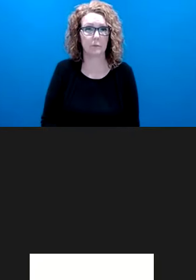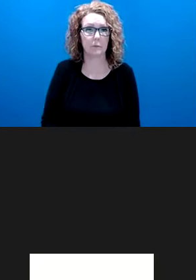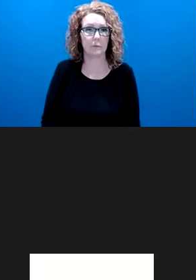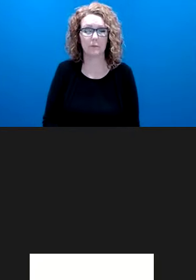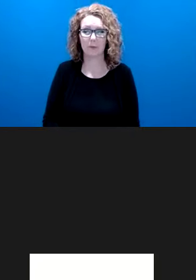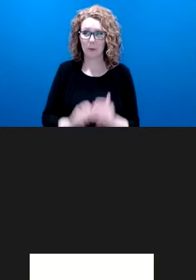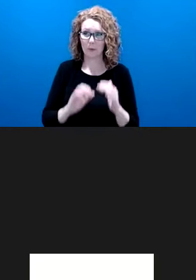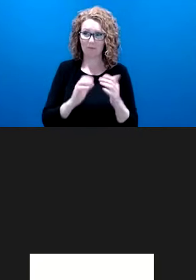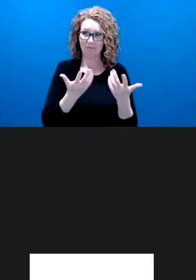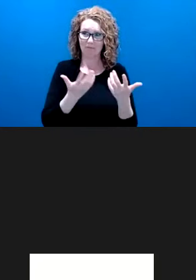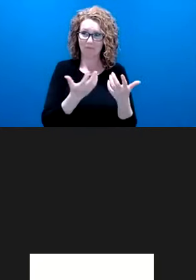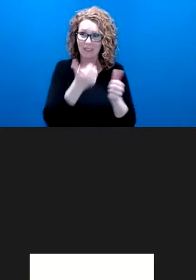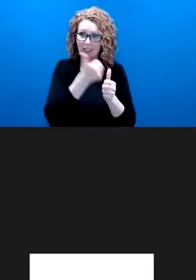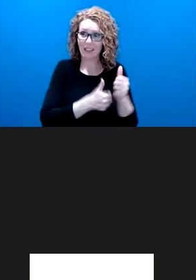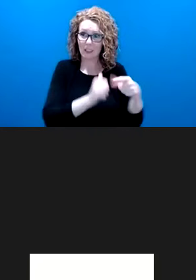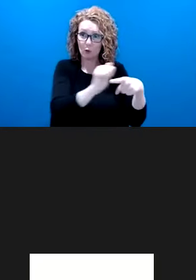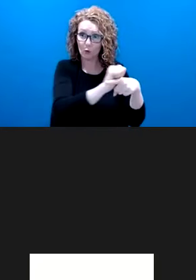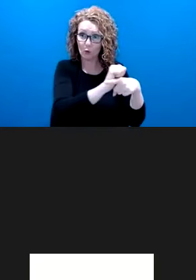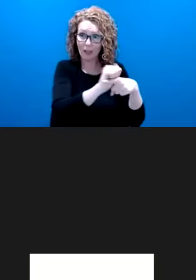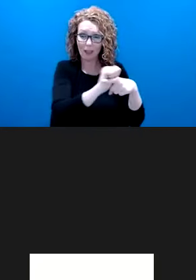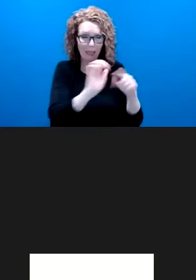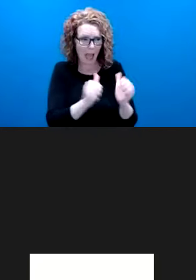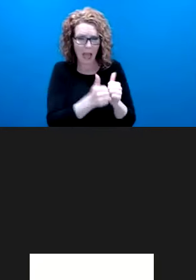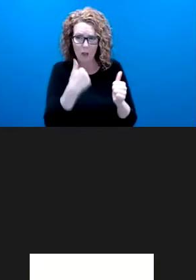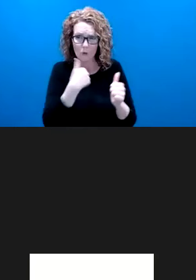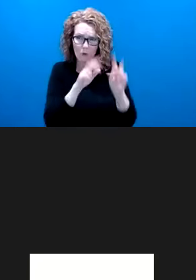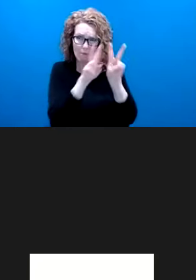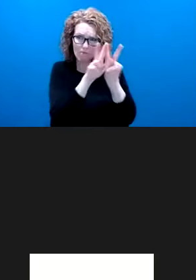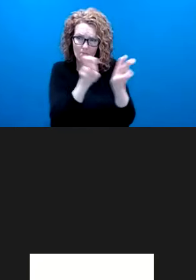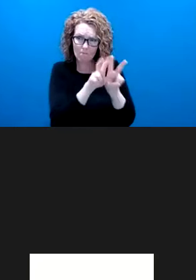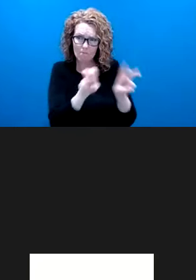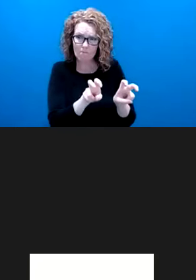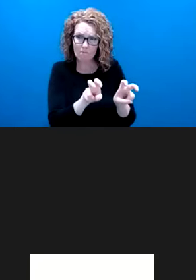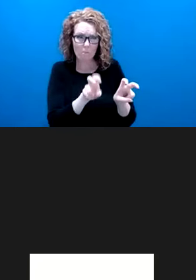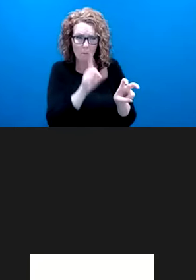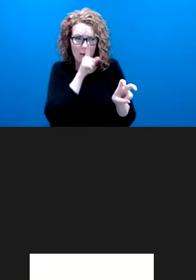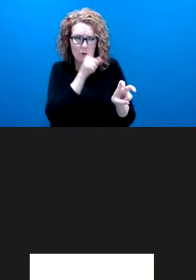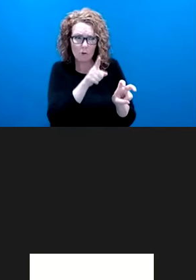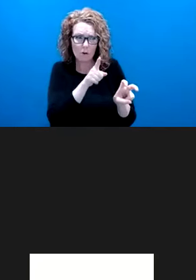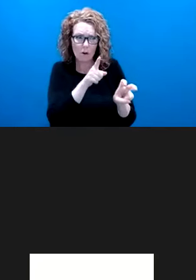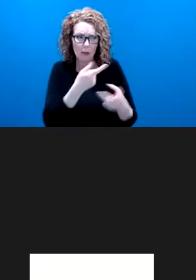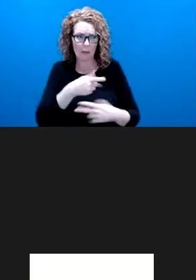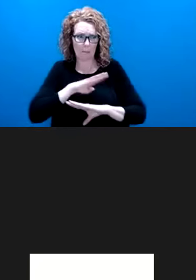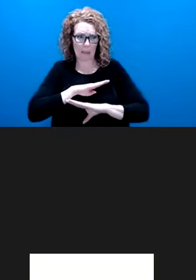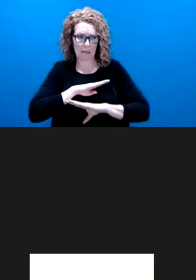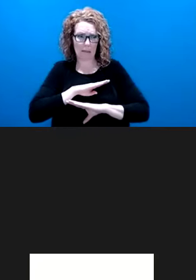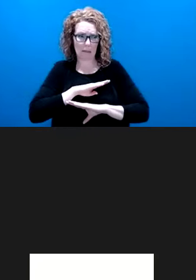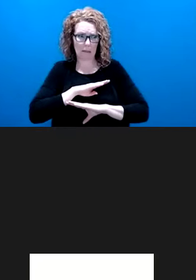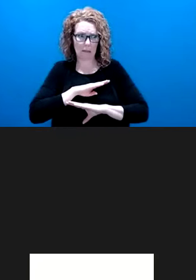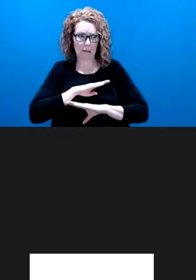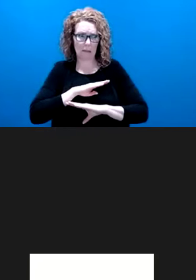evaluate it to make sure that this training meets what we want? And can we get the font a little